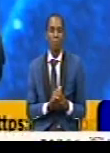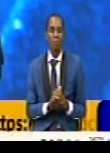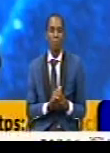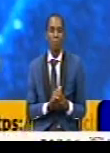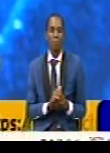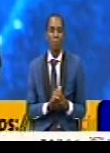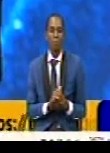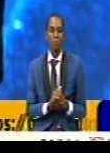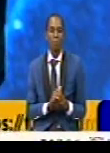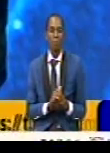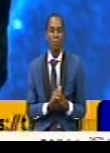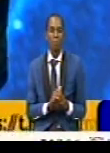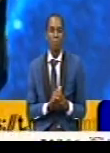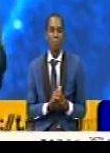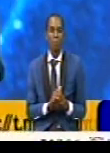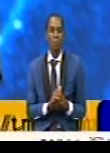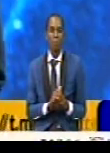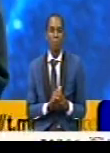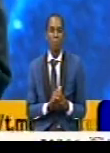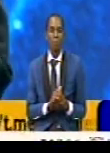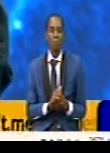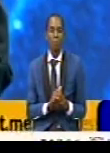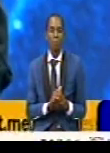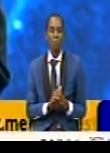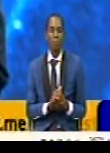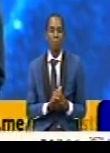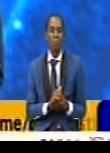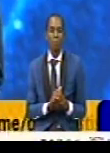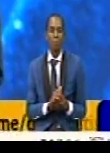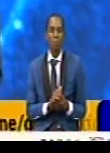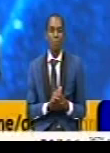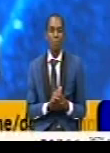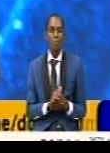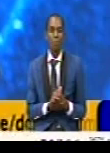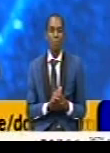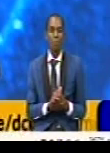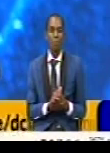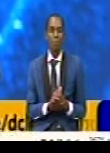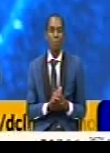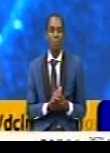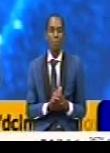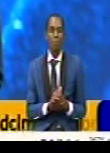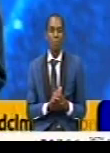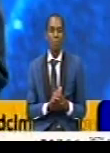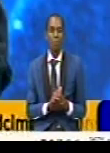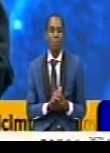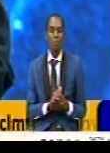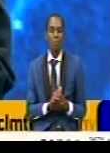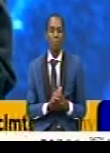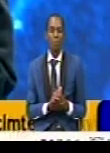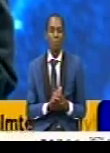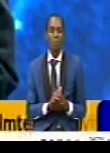program e mega na abuja I no nule bre monde me be nwa mkuronga